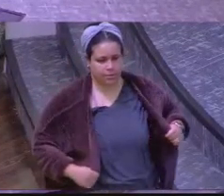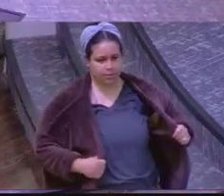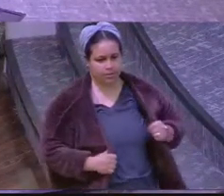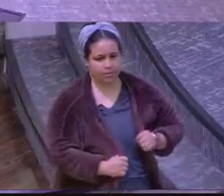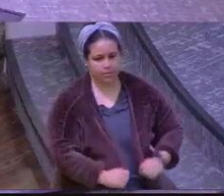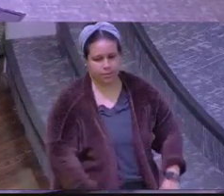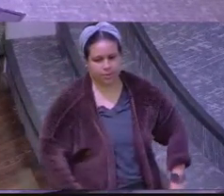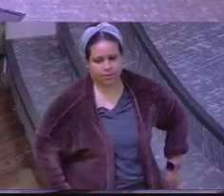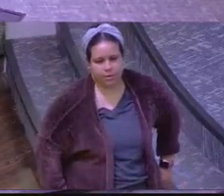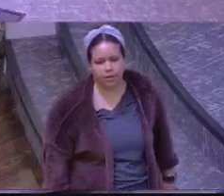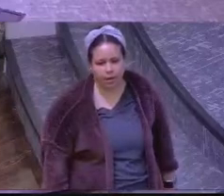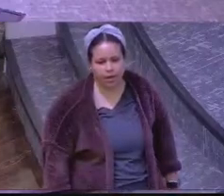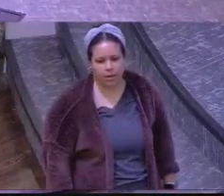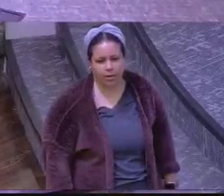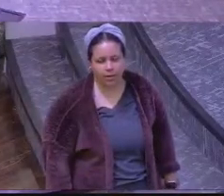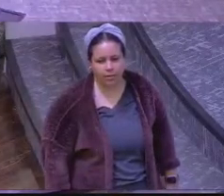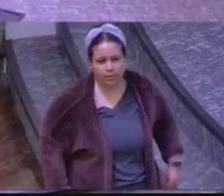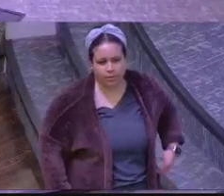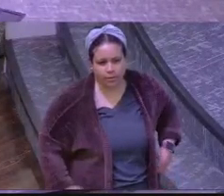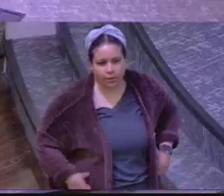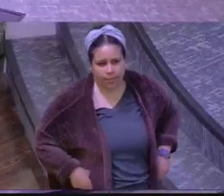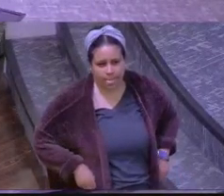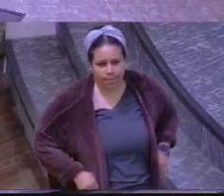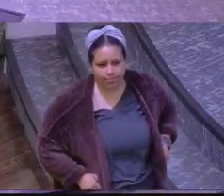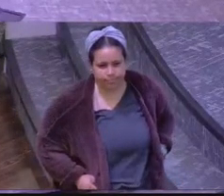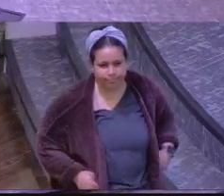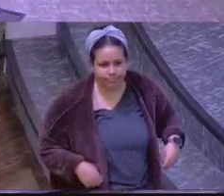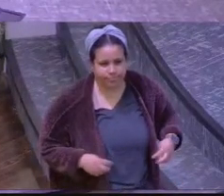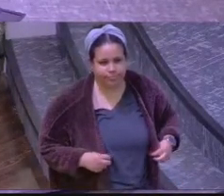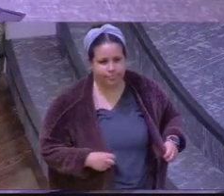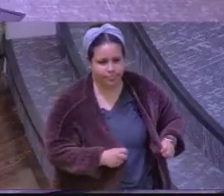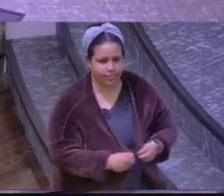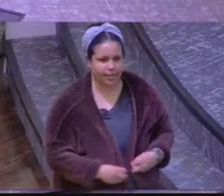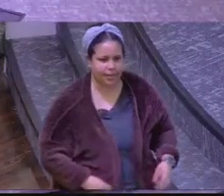He's so good. We're going to go to Plan B.